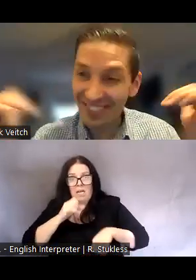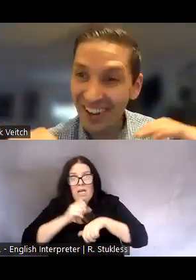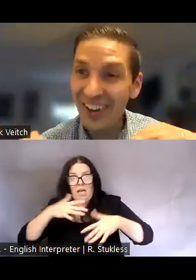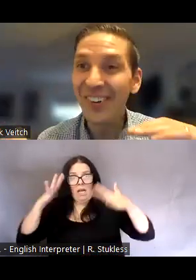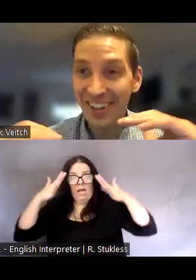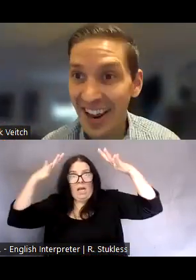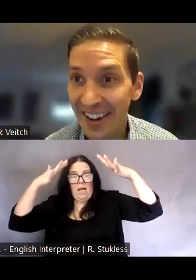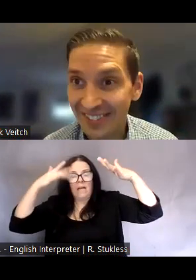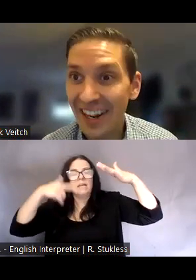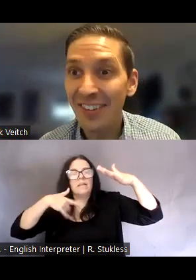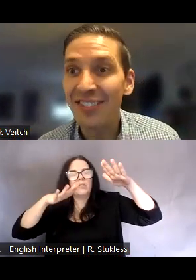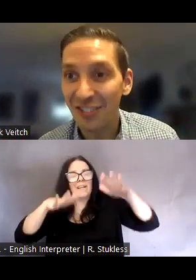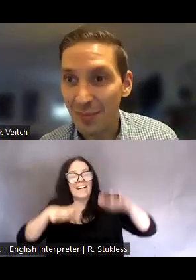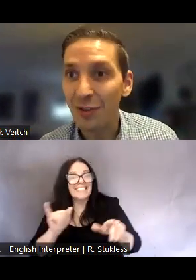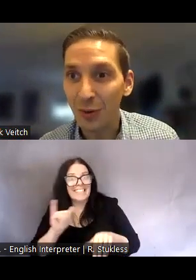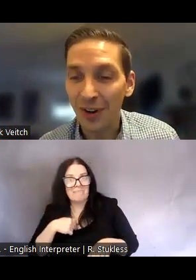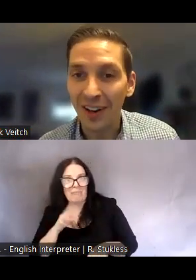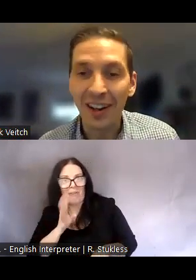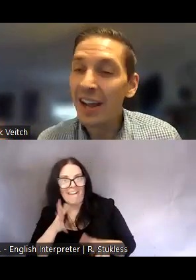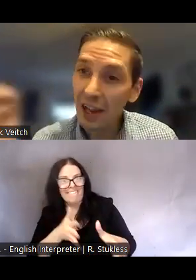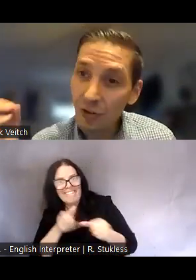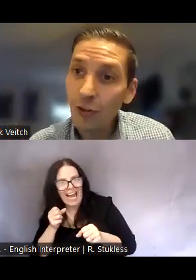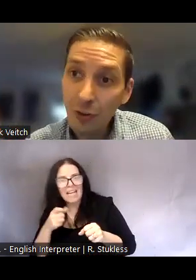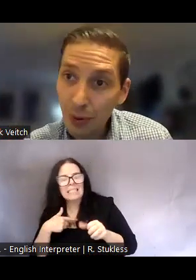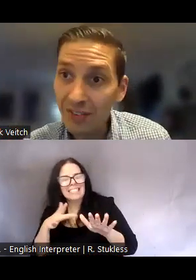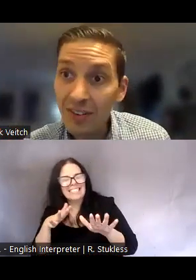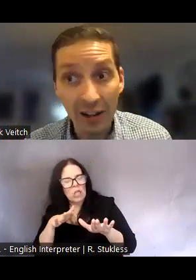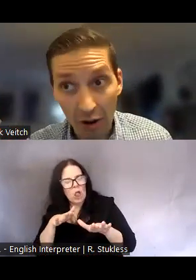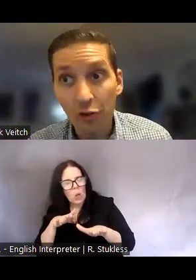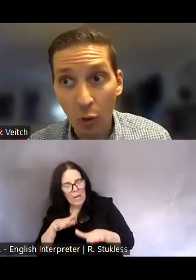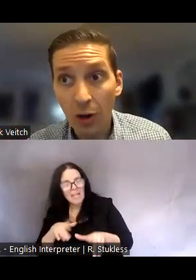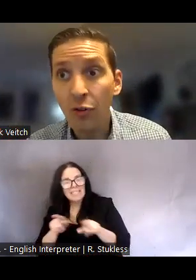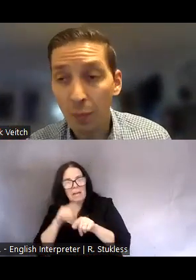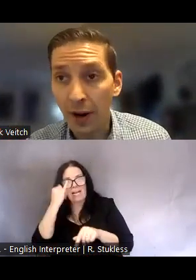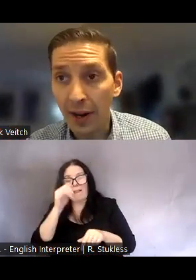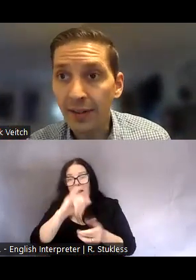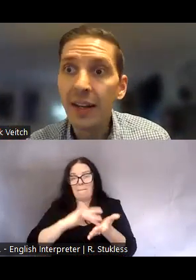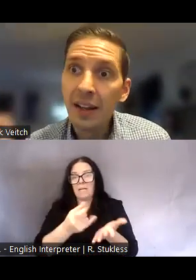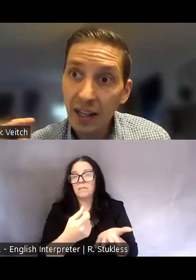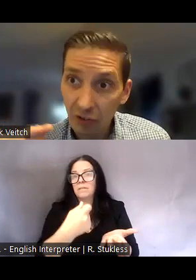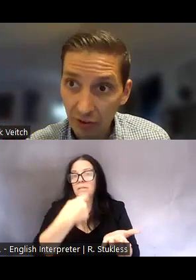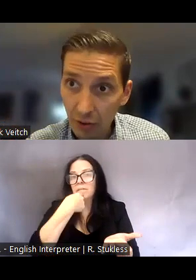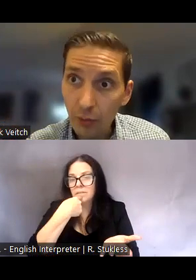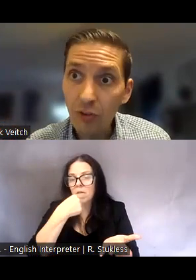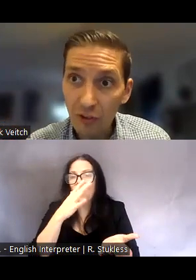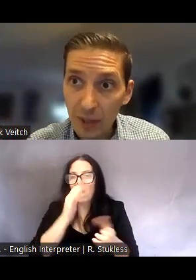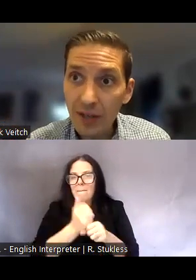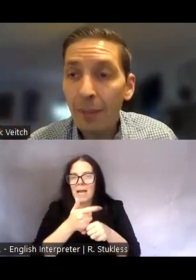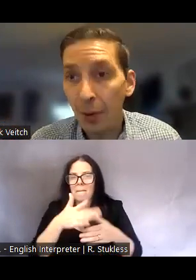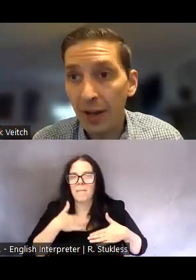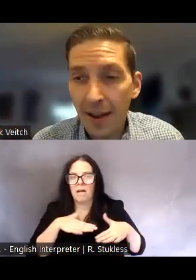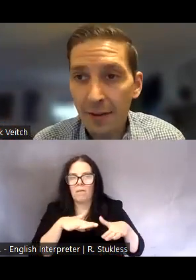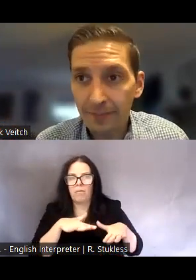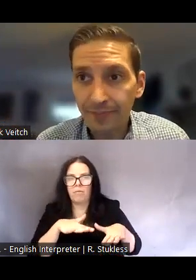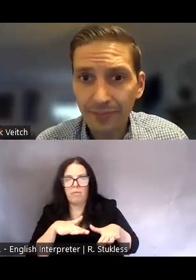do right now, slowing down how the system is working. Introduce a depressant in large quantities to a brain, it slows the